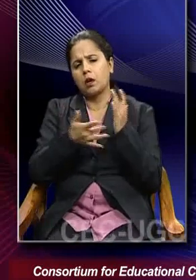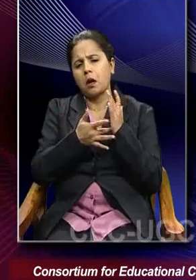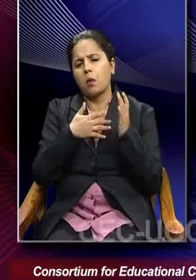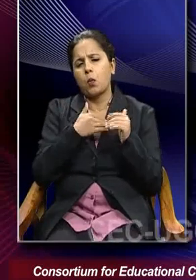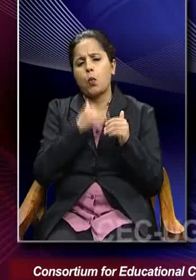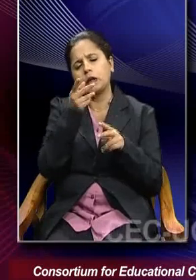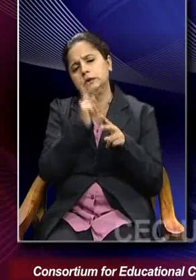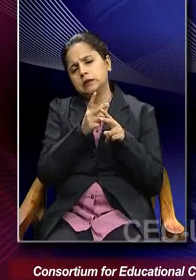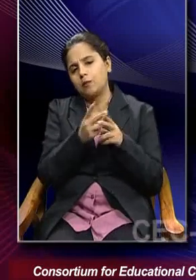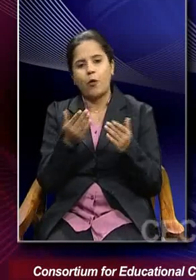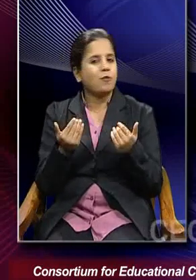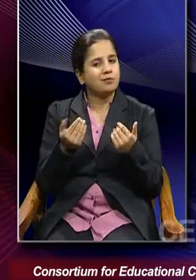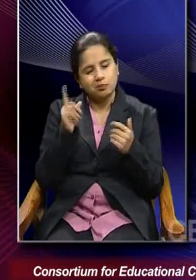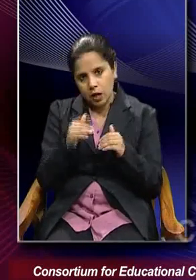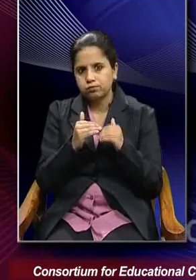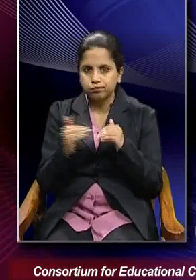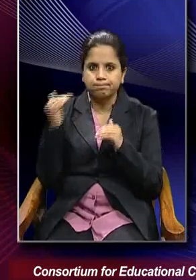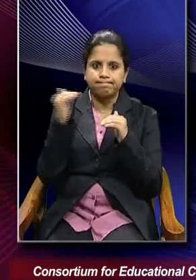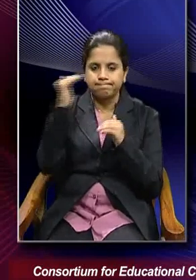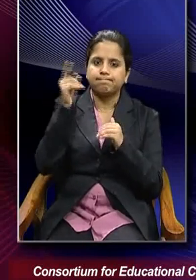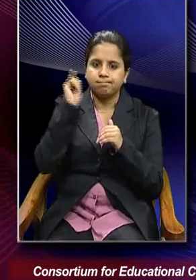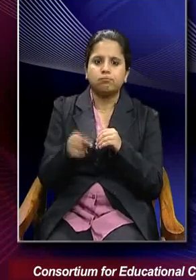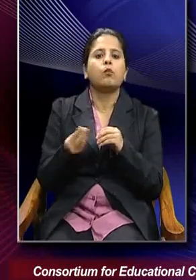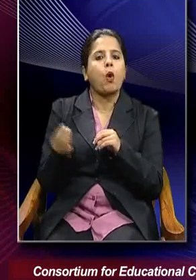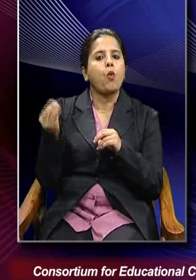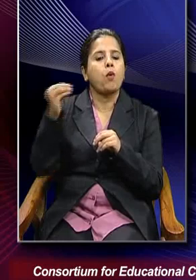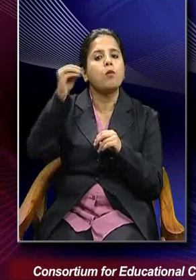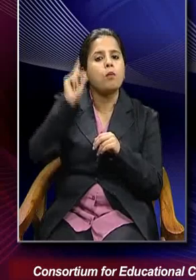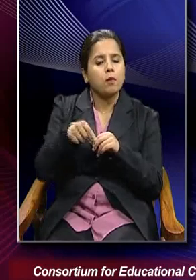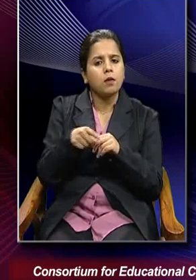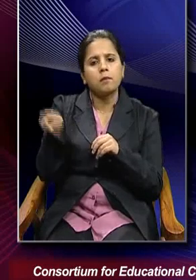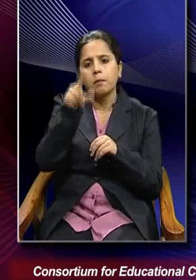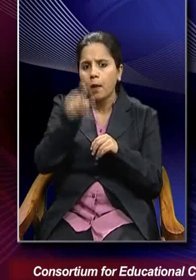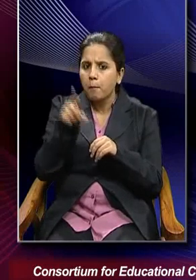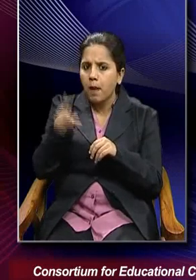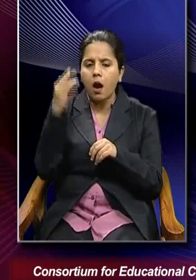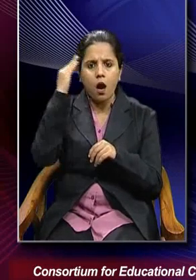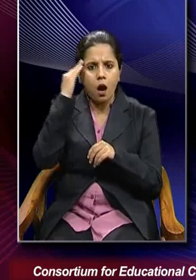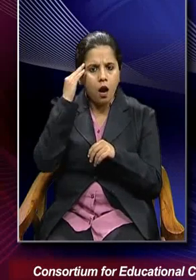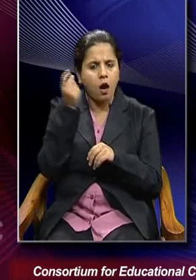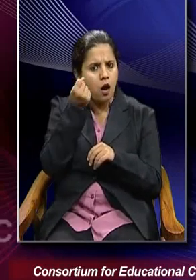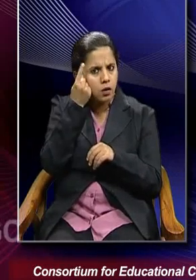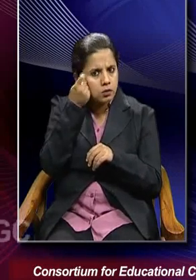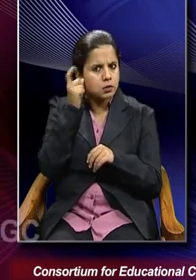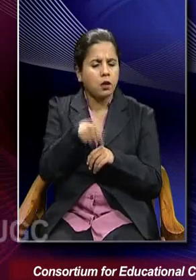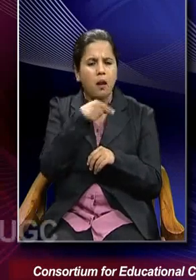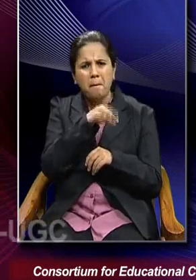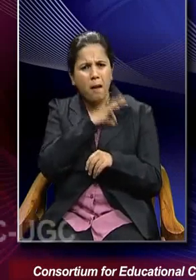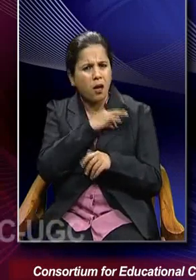advancements. This is why one has to understand the benefits, the potentials,